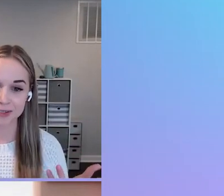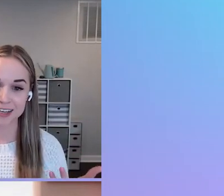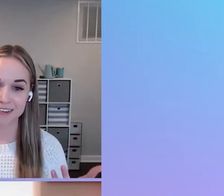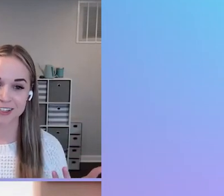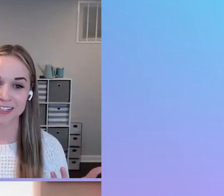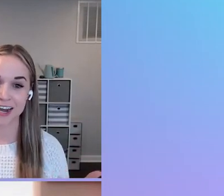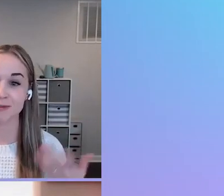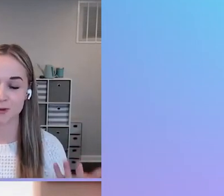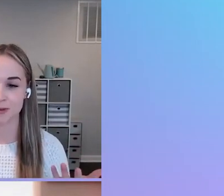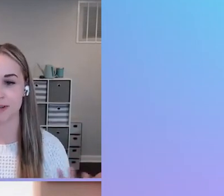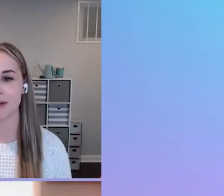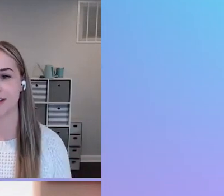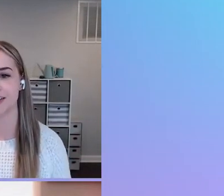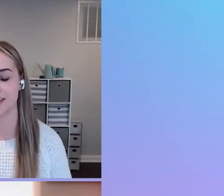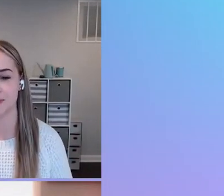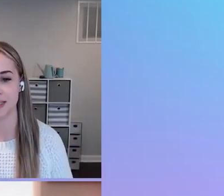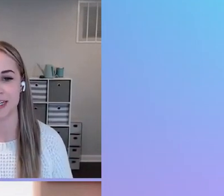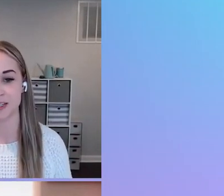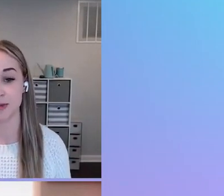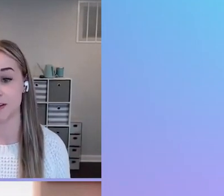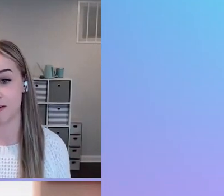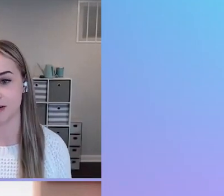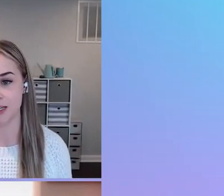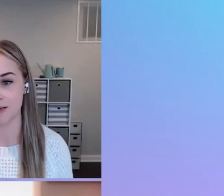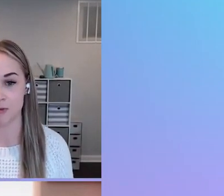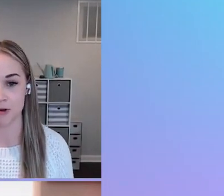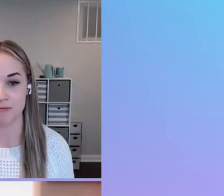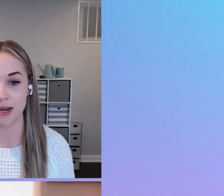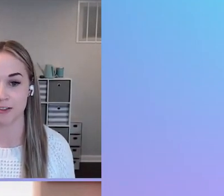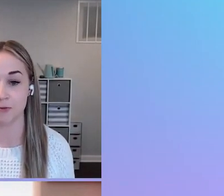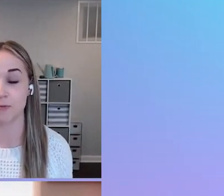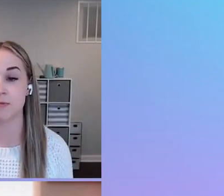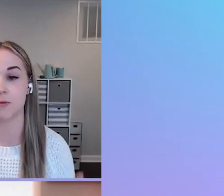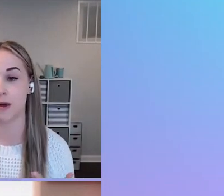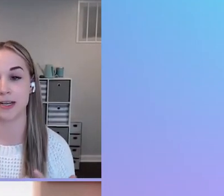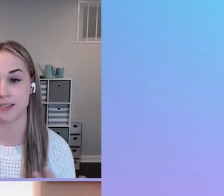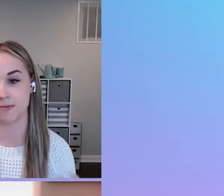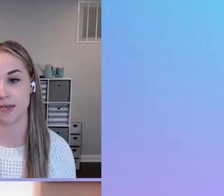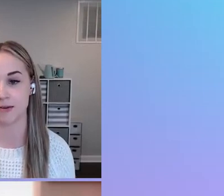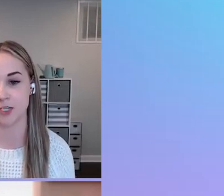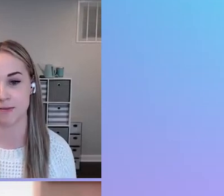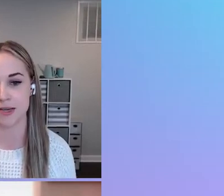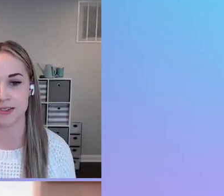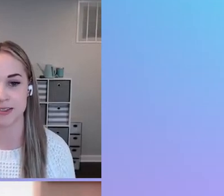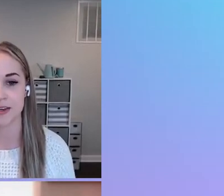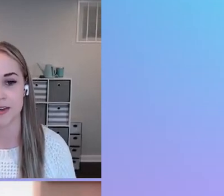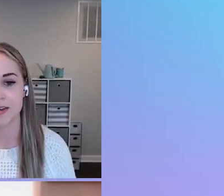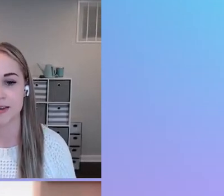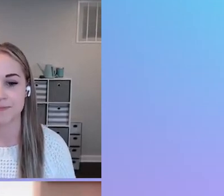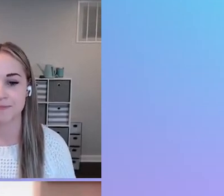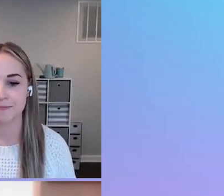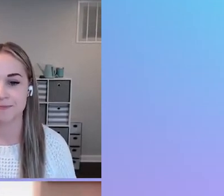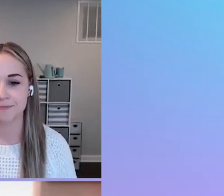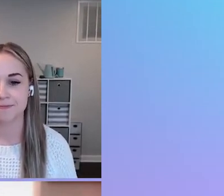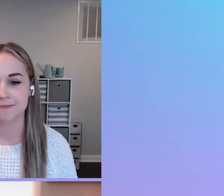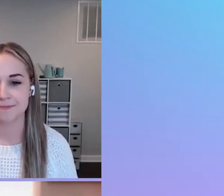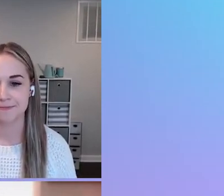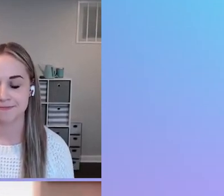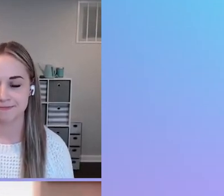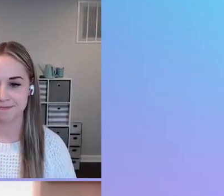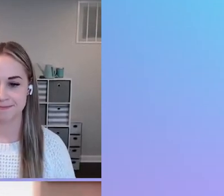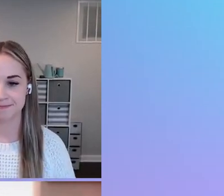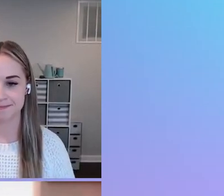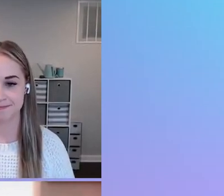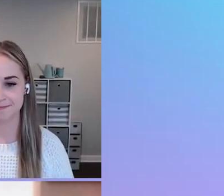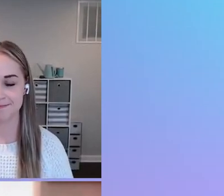getting 20% of your time to learn about accessibility has been a really important factor for people wanting to become champions. Great.